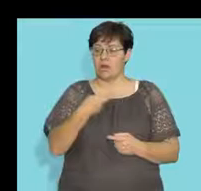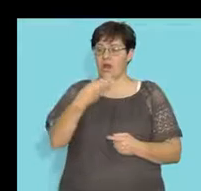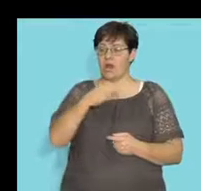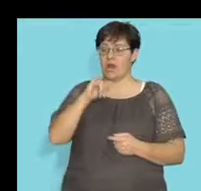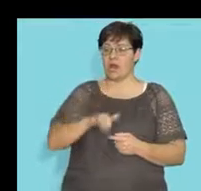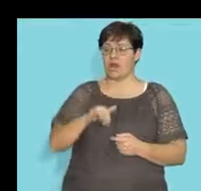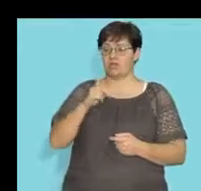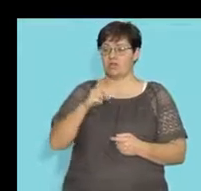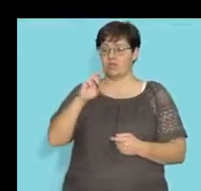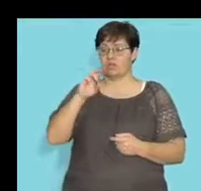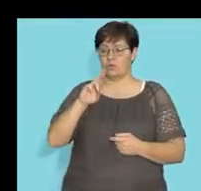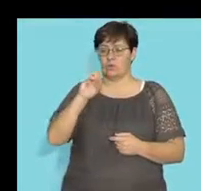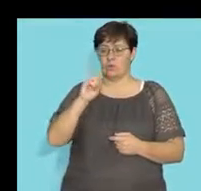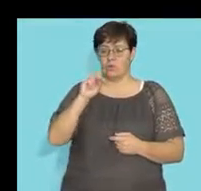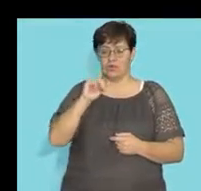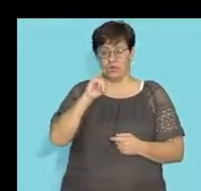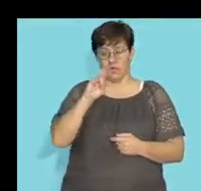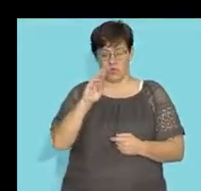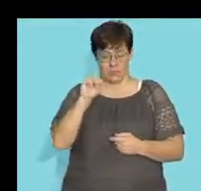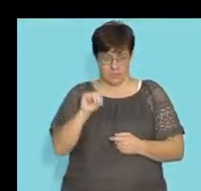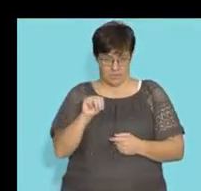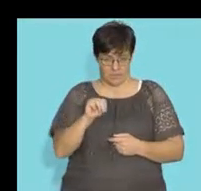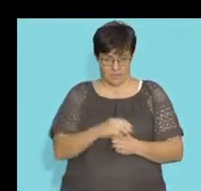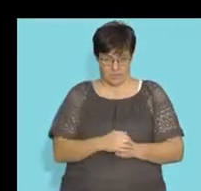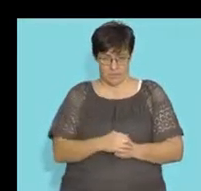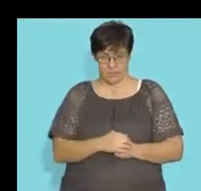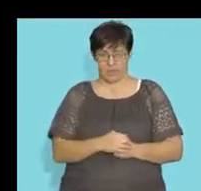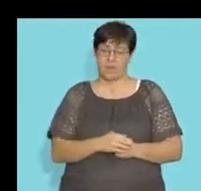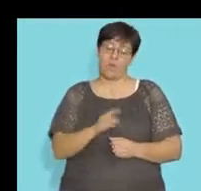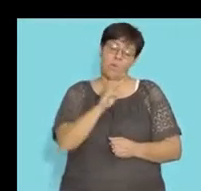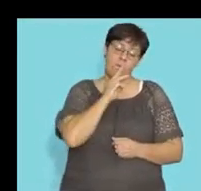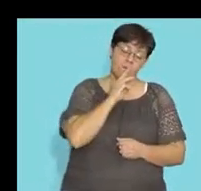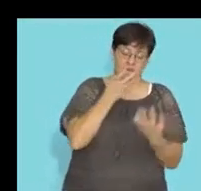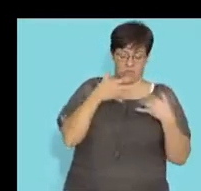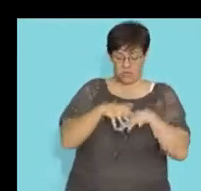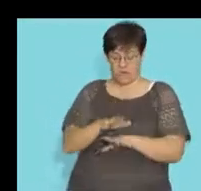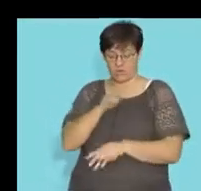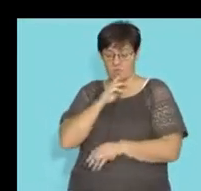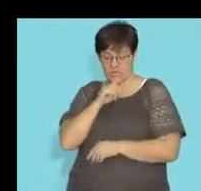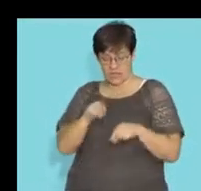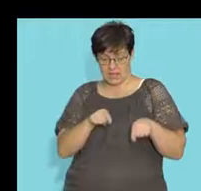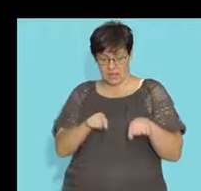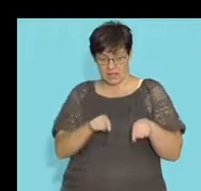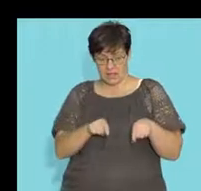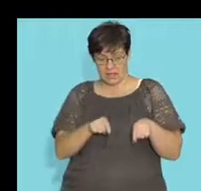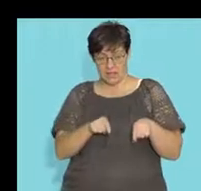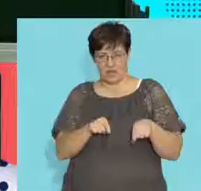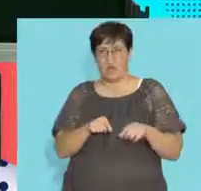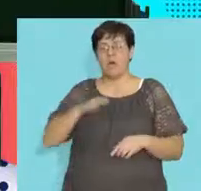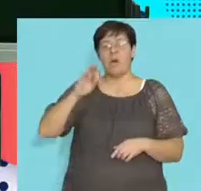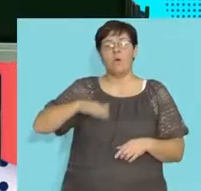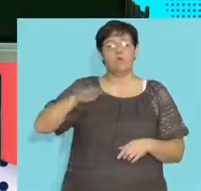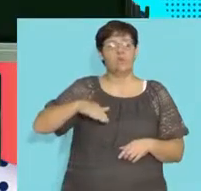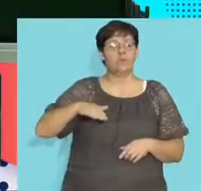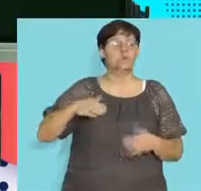that proton will become an hydronium ion. And in this case, where water reacts with water,